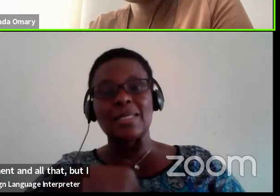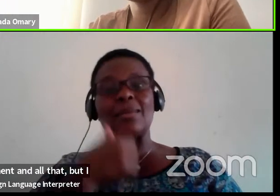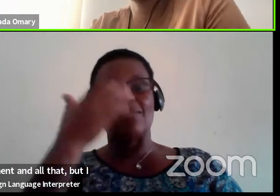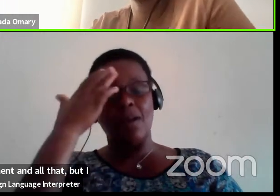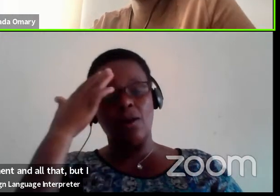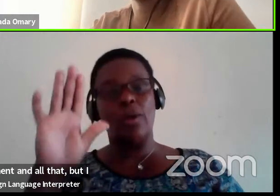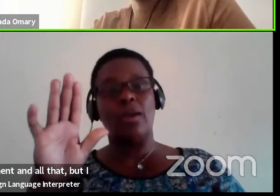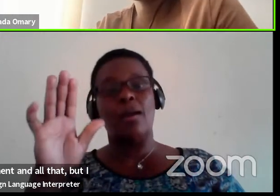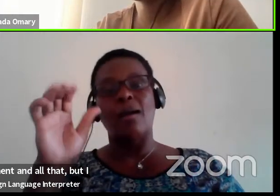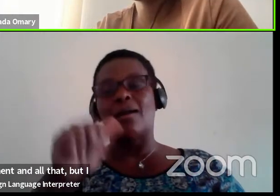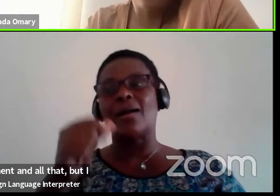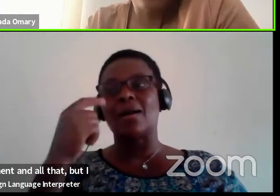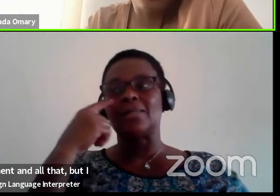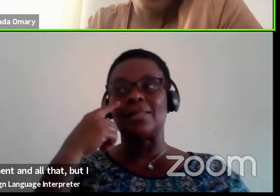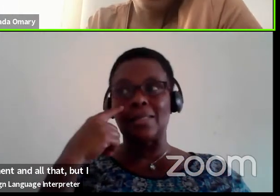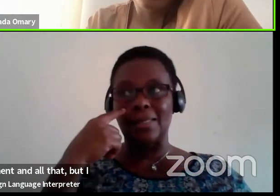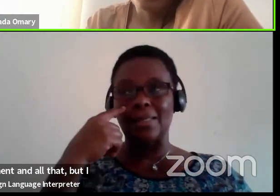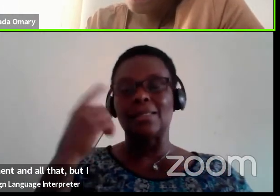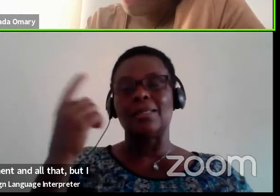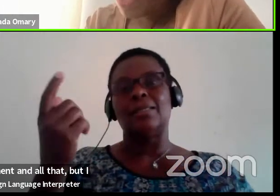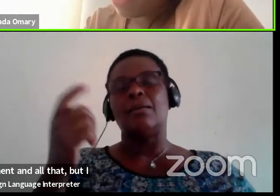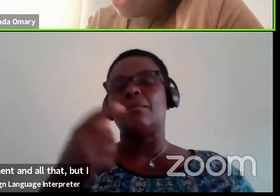speak for digital